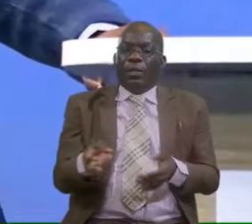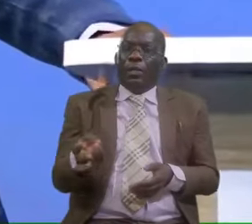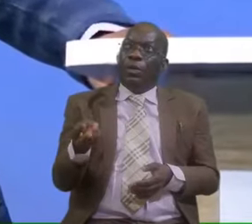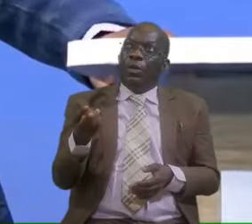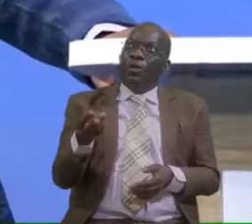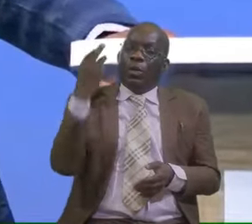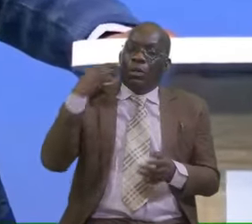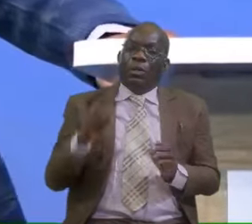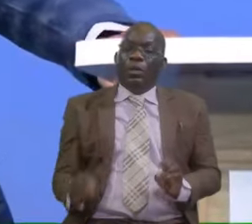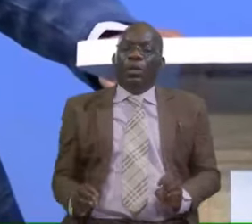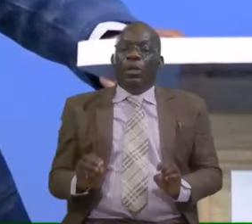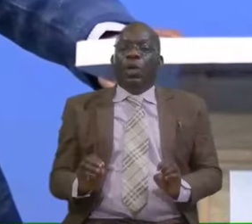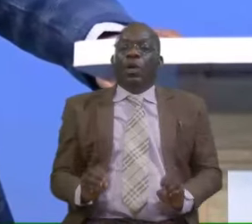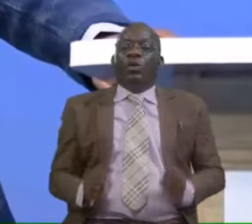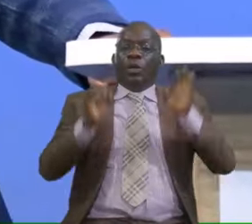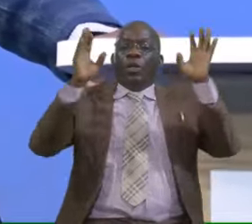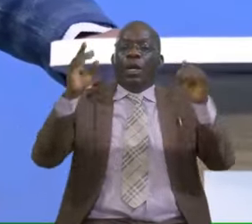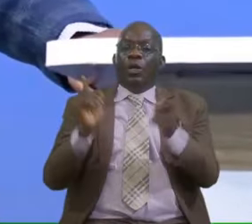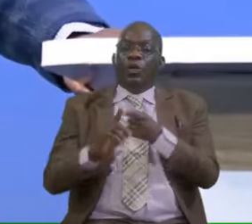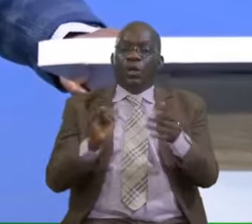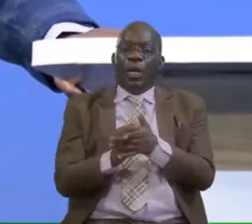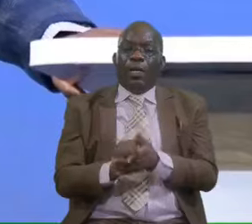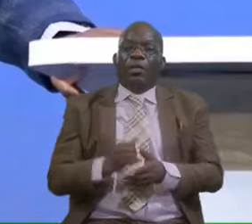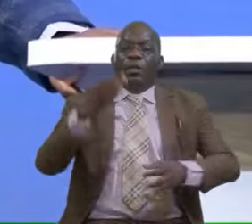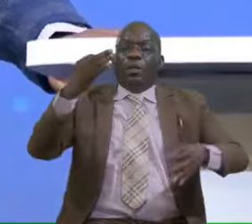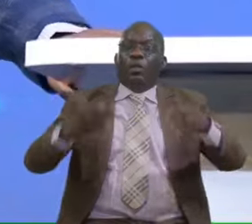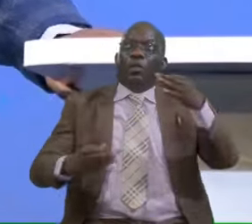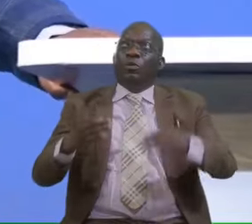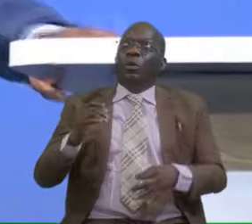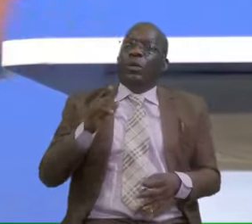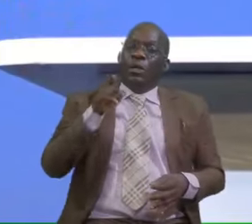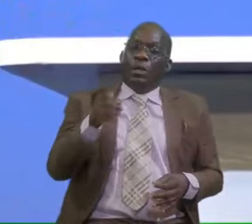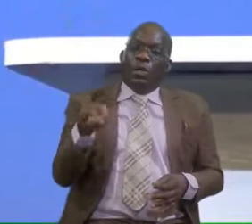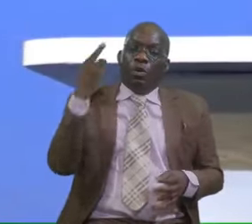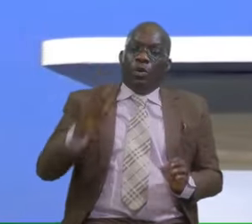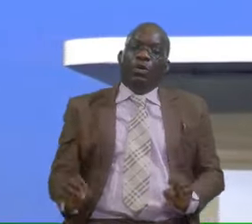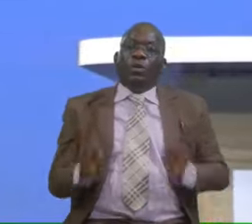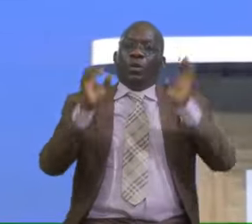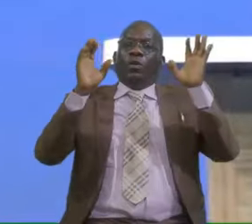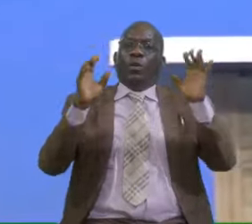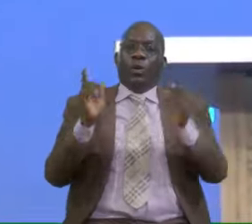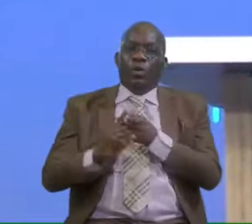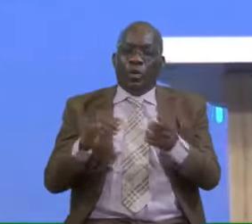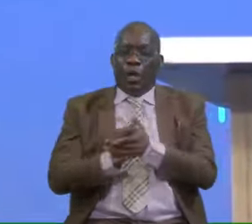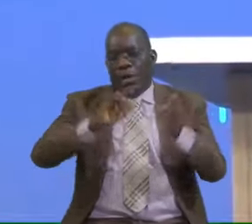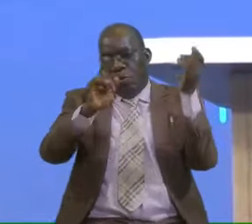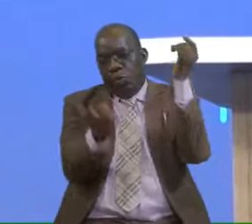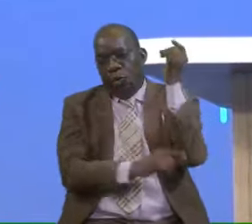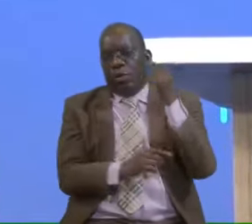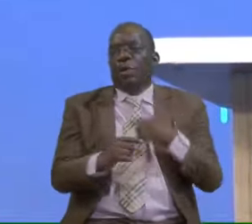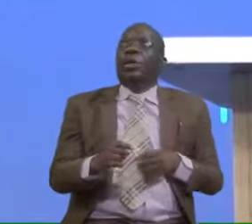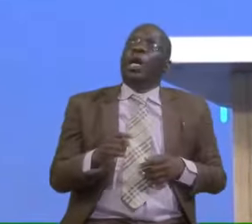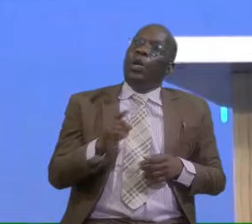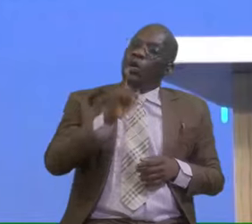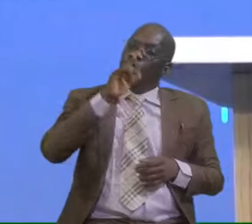to that judgment, he was delivered to that punishment, because actually he was